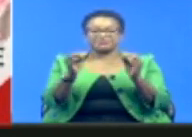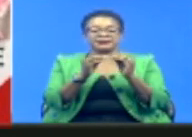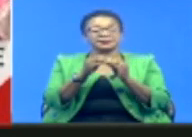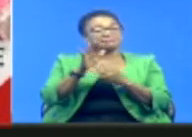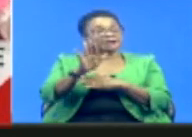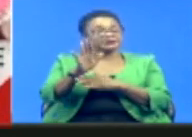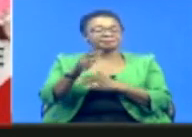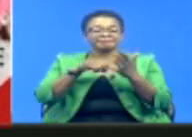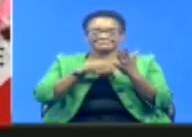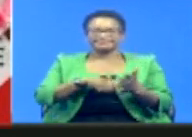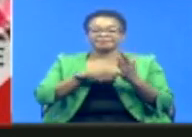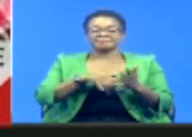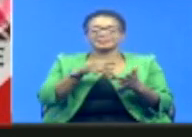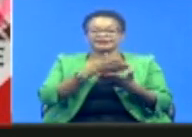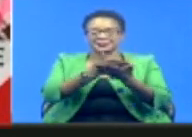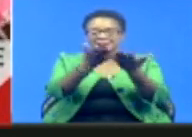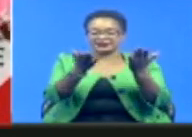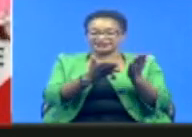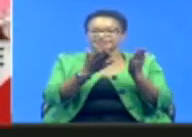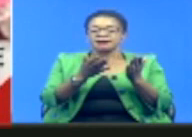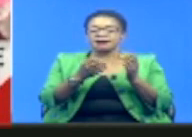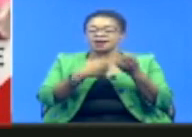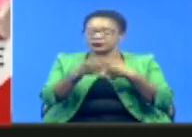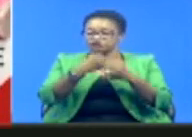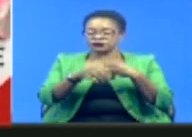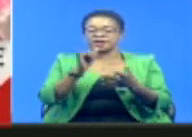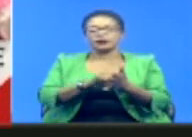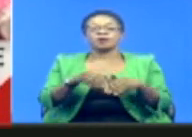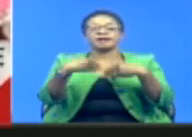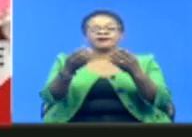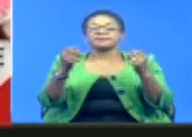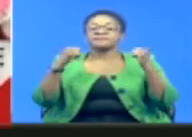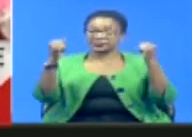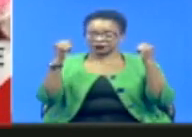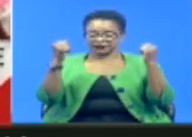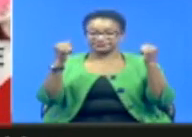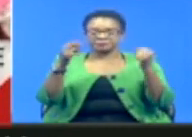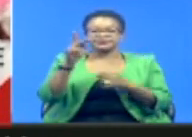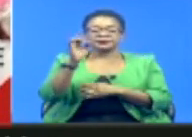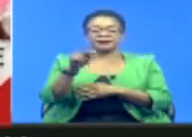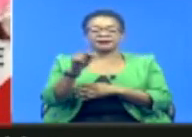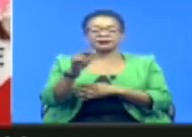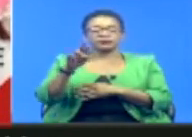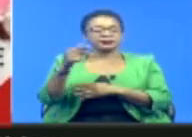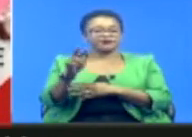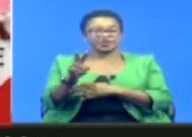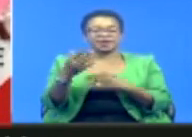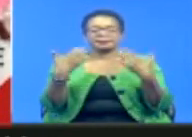his track record that will give him re-election in the August elections. Kennedy Murethi, NTV in Meru County.